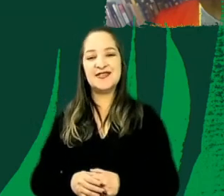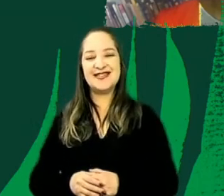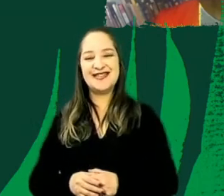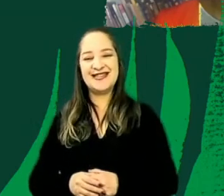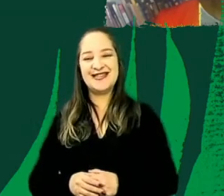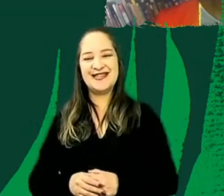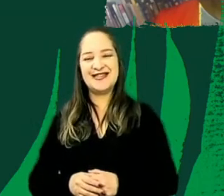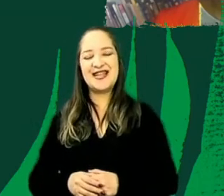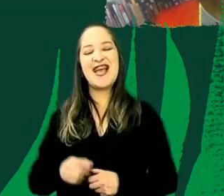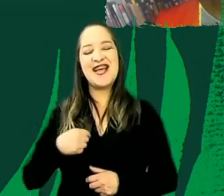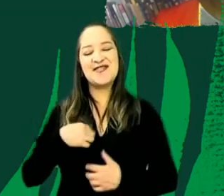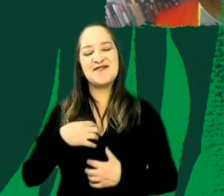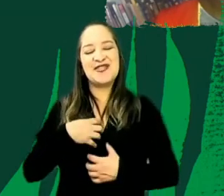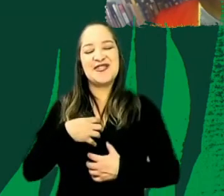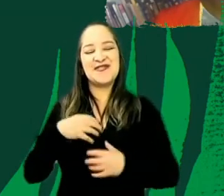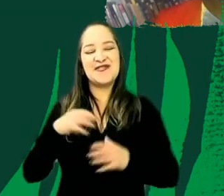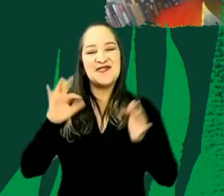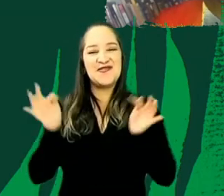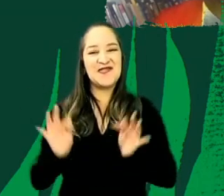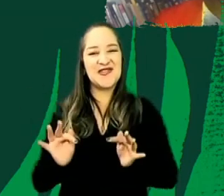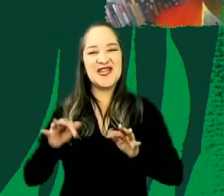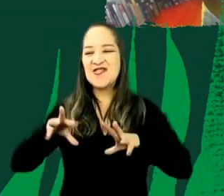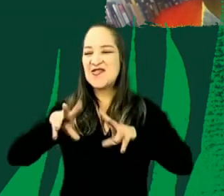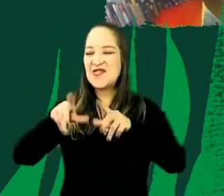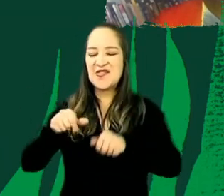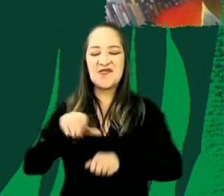it. It's wonderful. It's wonderful.